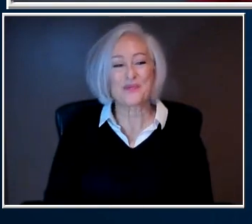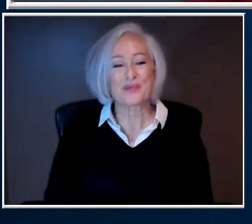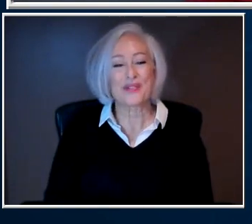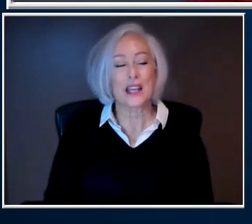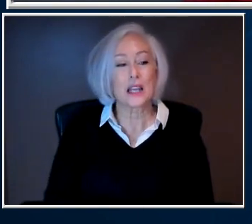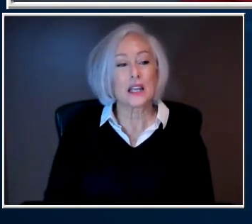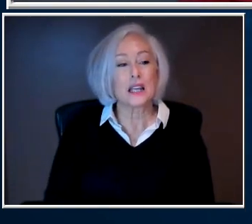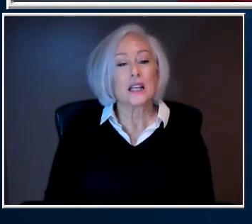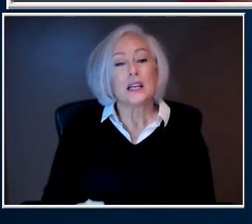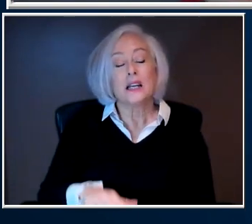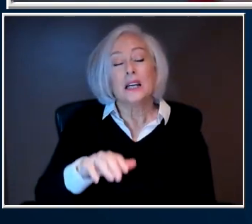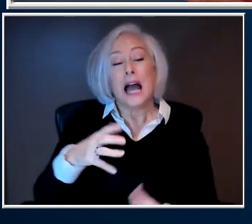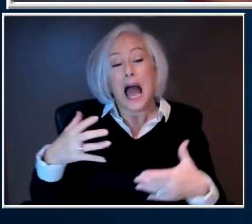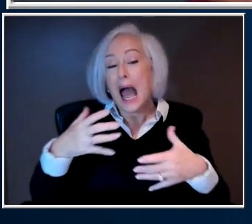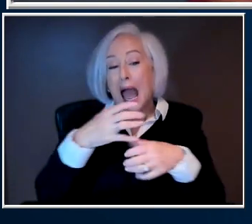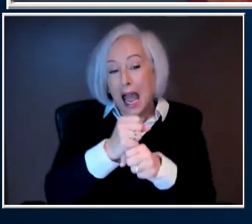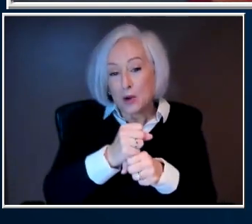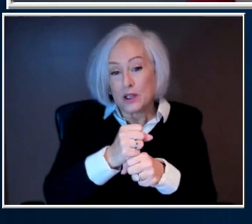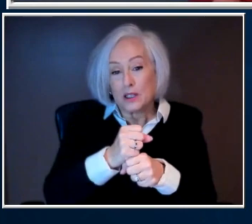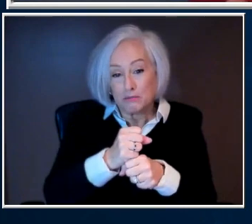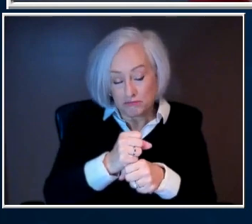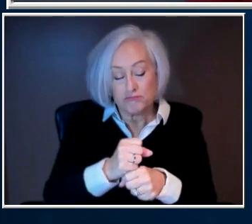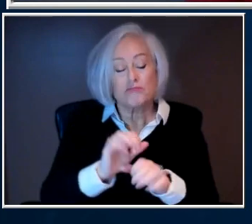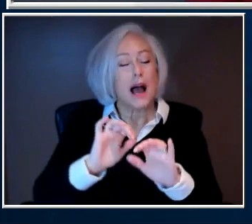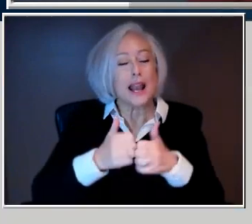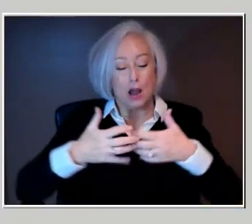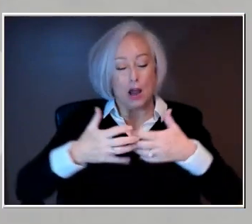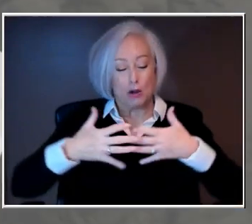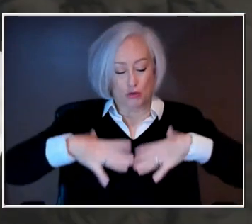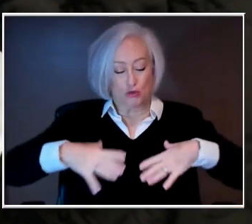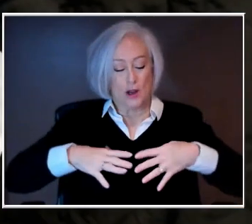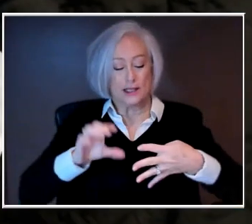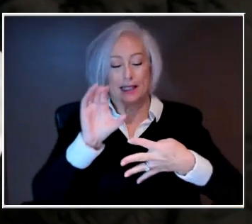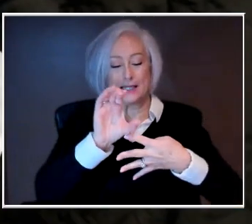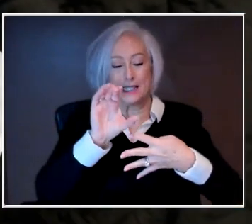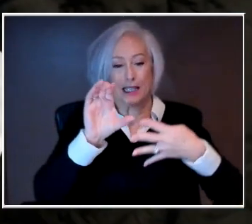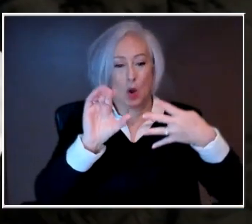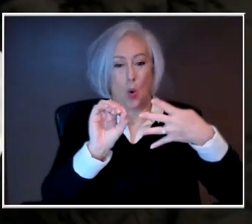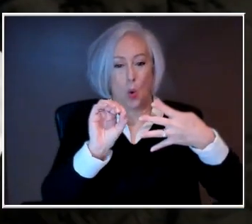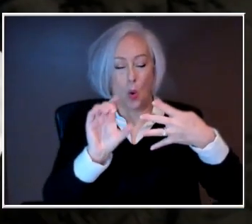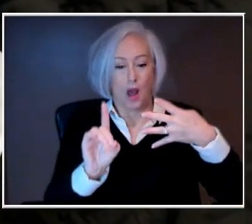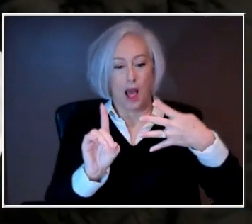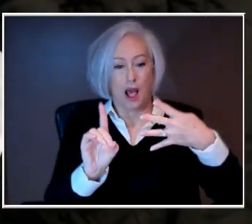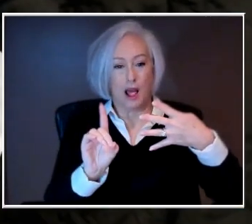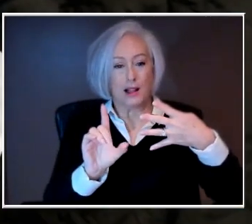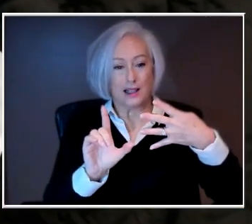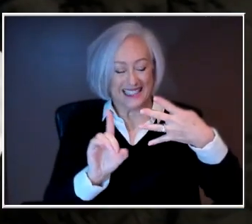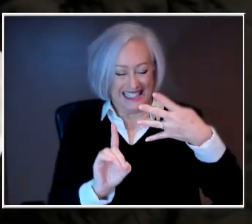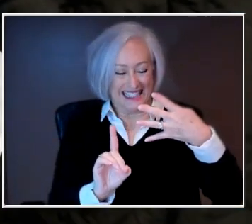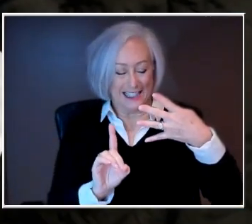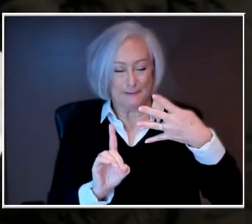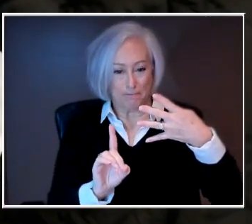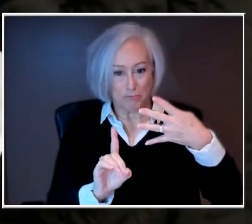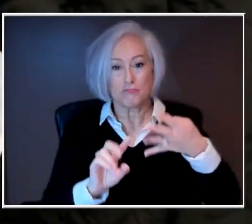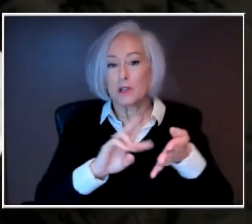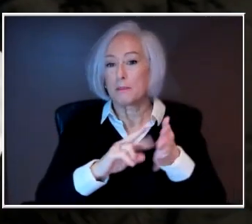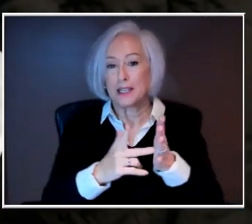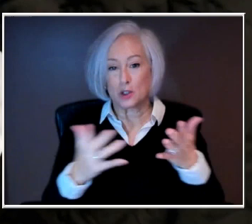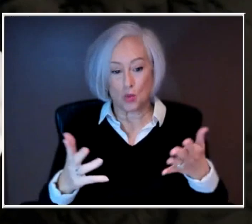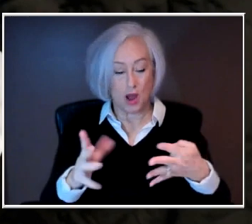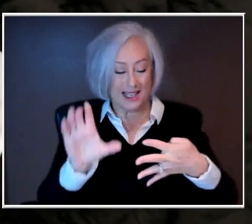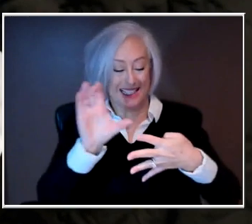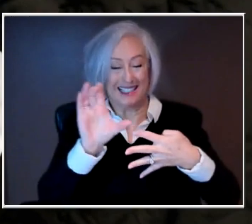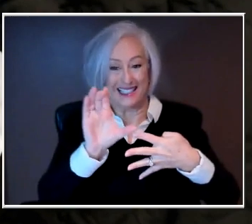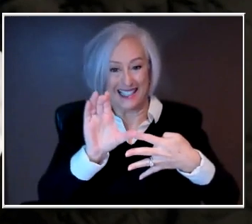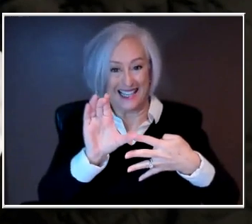acronym to remember on how to dress. It's COLD, COLD. It stands for keep clothes and skin clean.